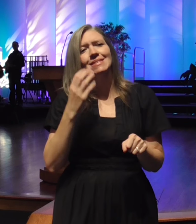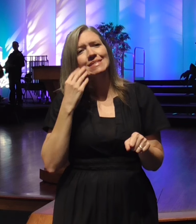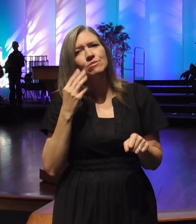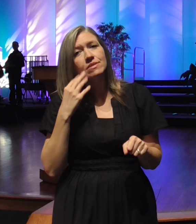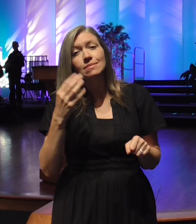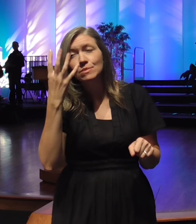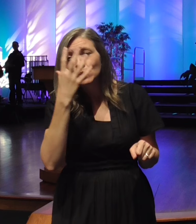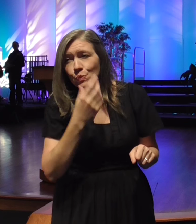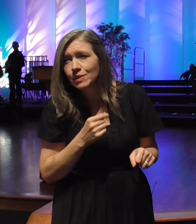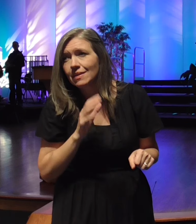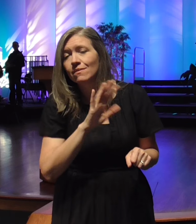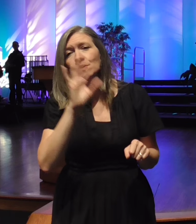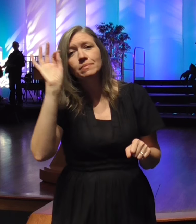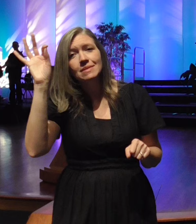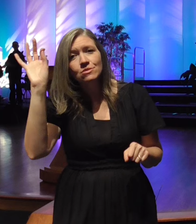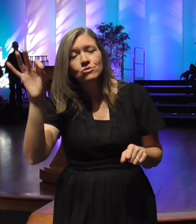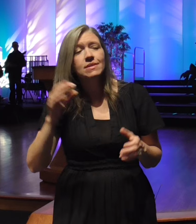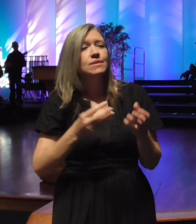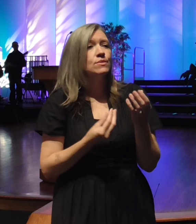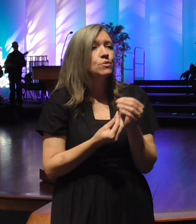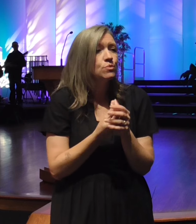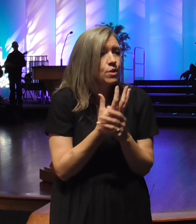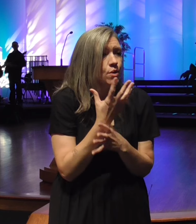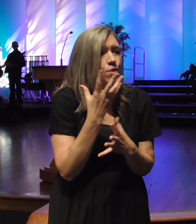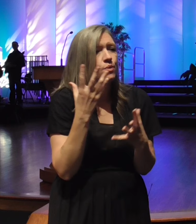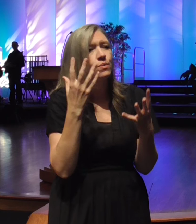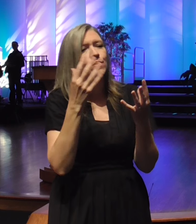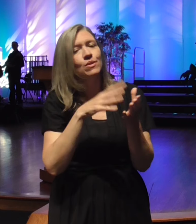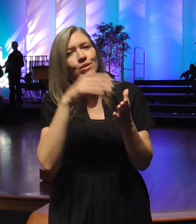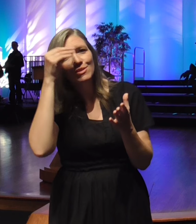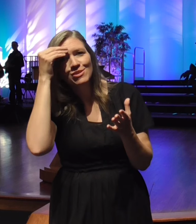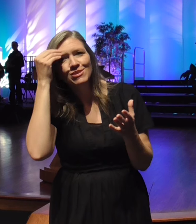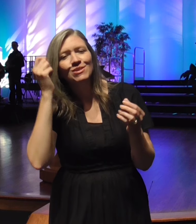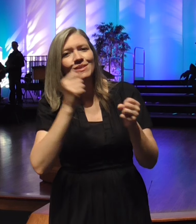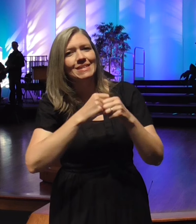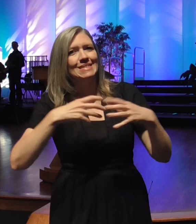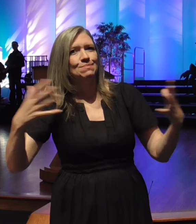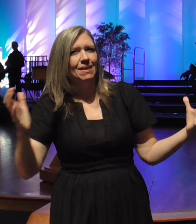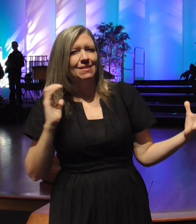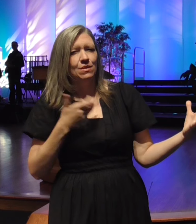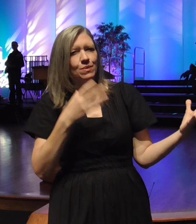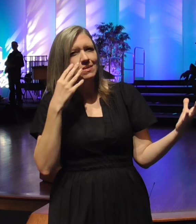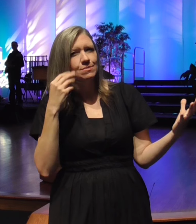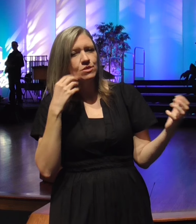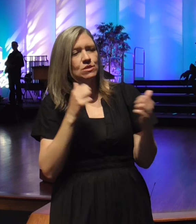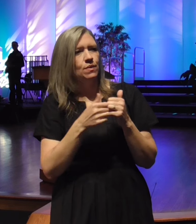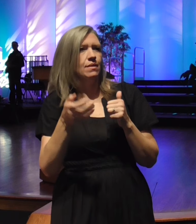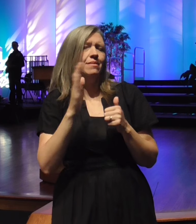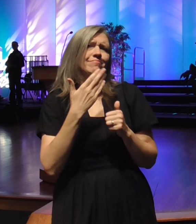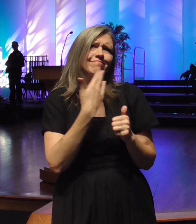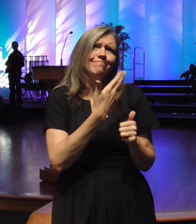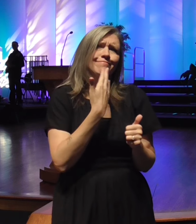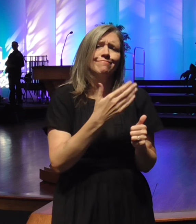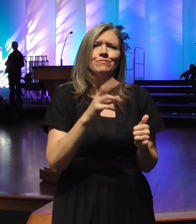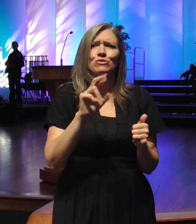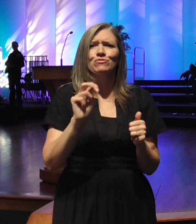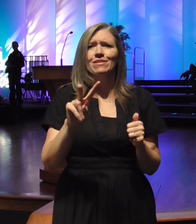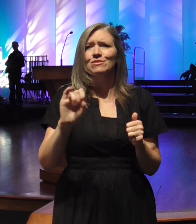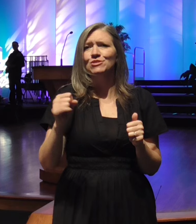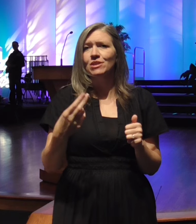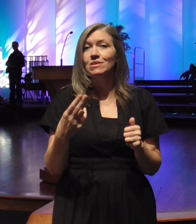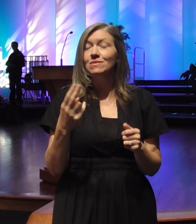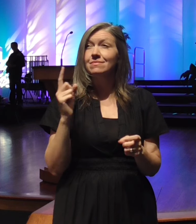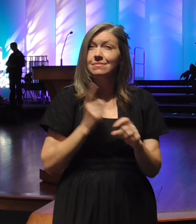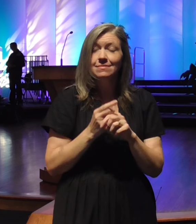that you eventually found your way here to Mile High Church, where we could experience the beauty of your ministry and grow and learn